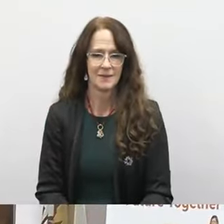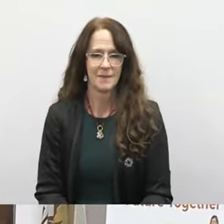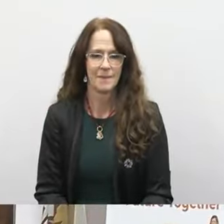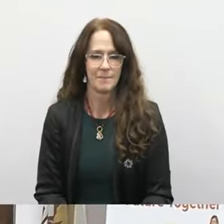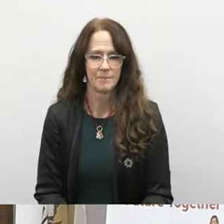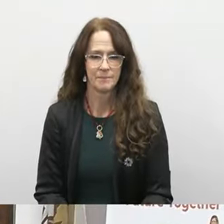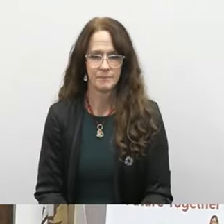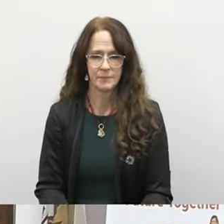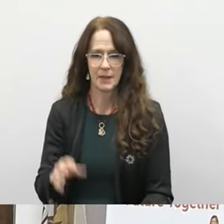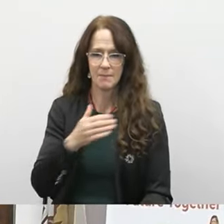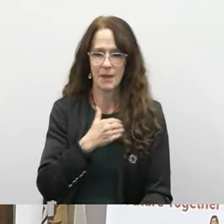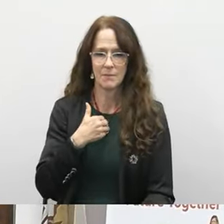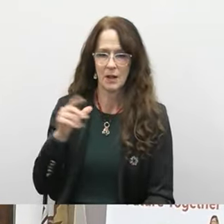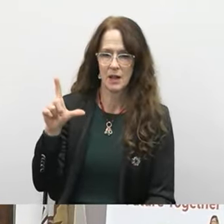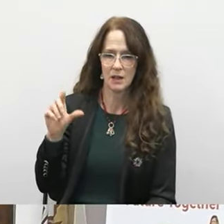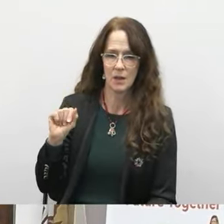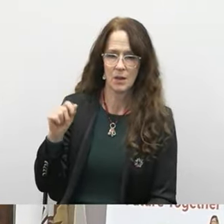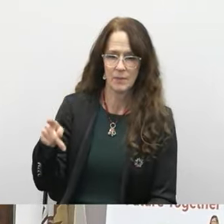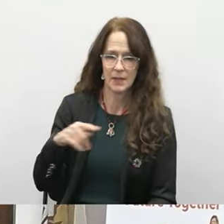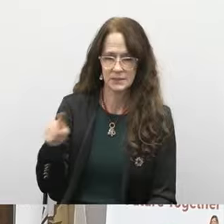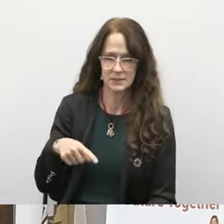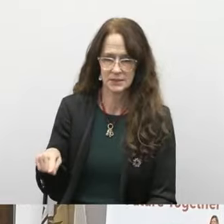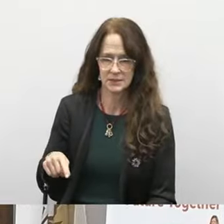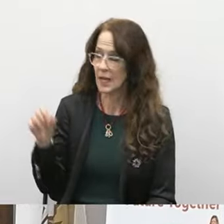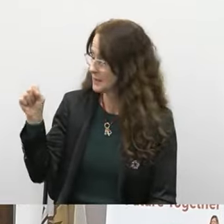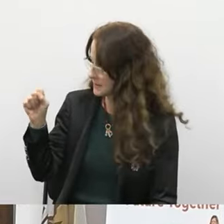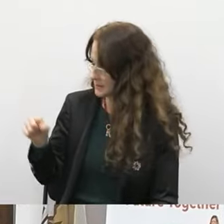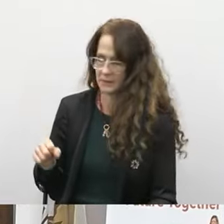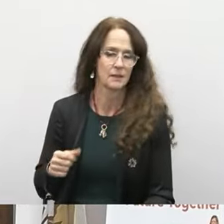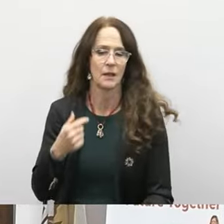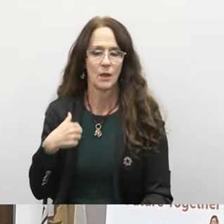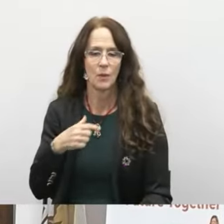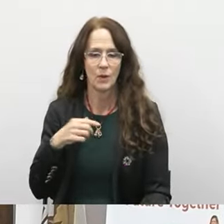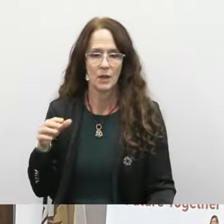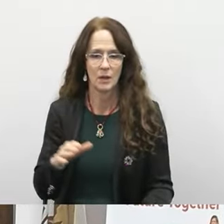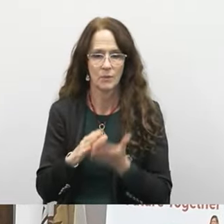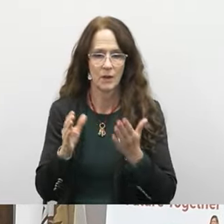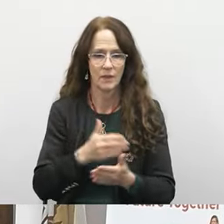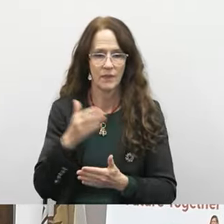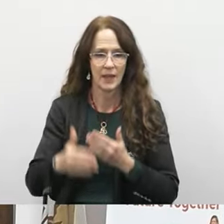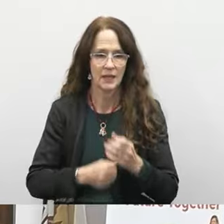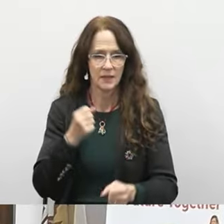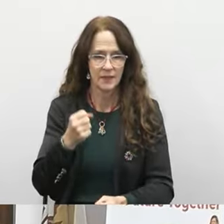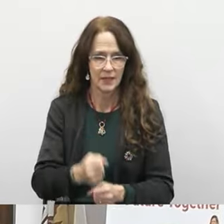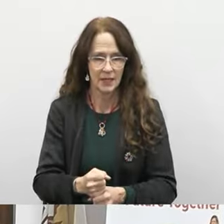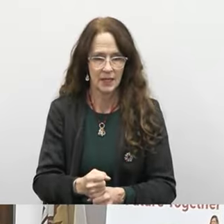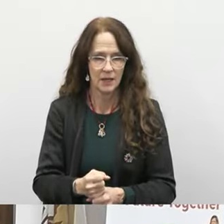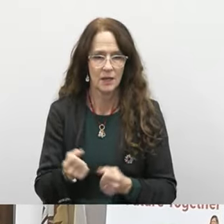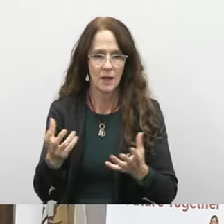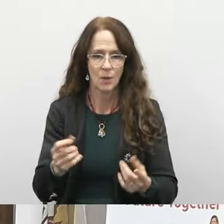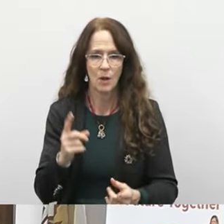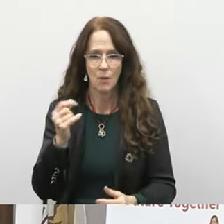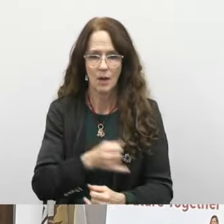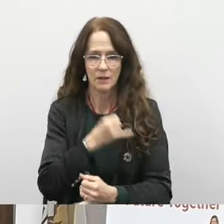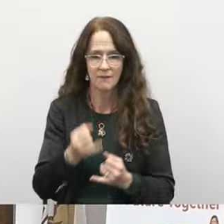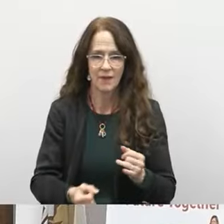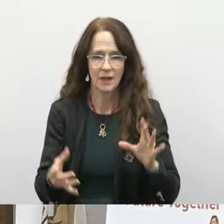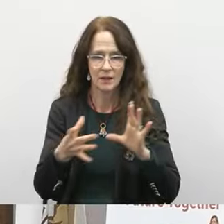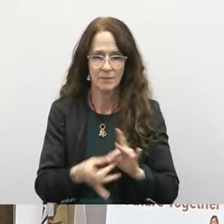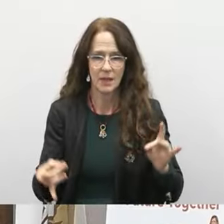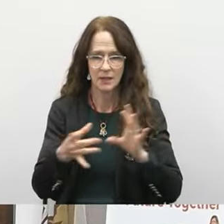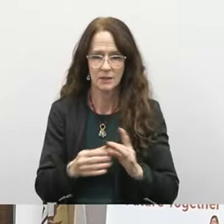Member Lopez? Yes, as we approach the end of the year, I'd like to give one final message to